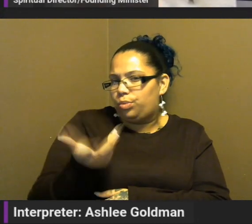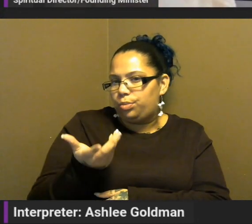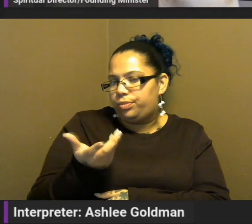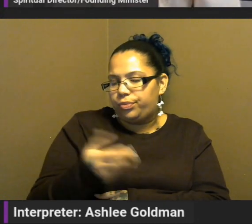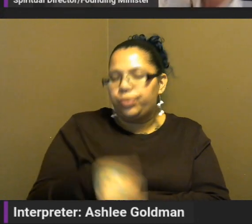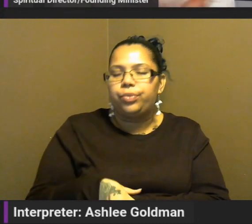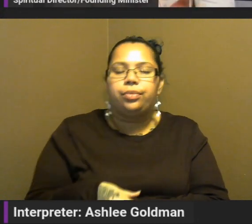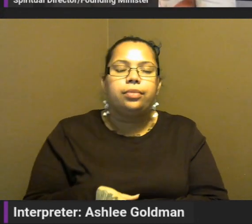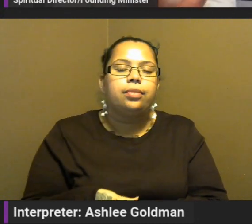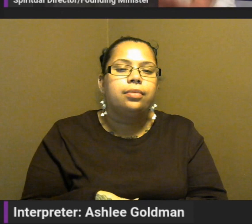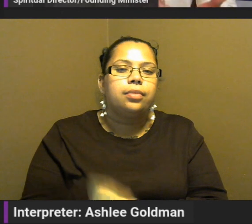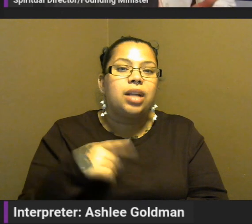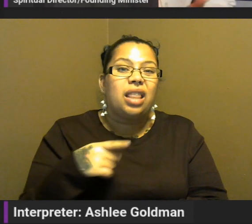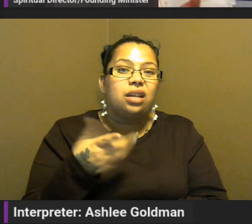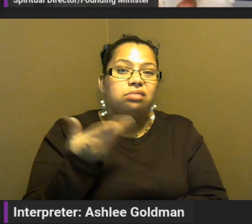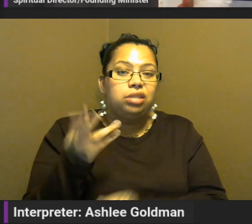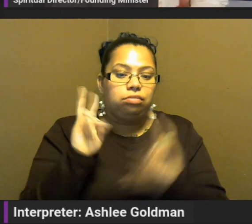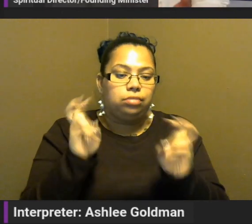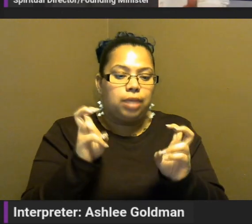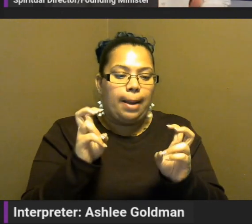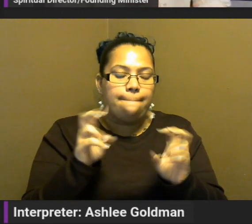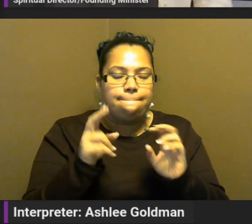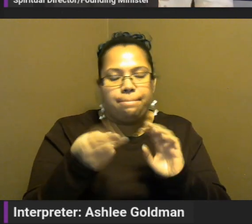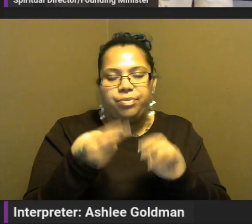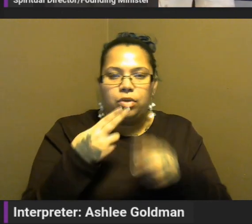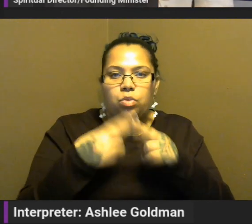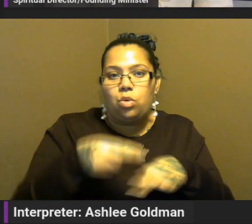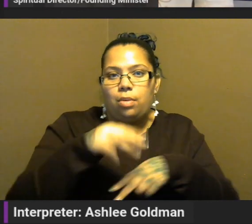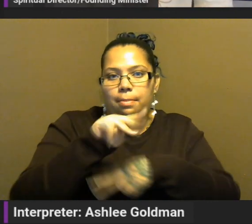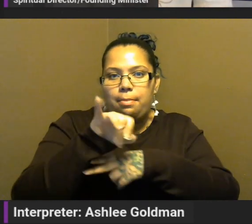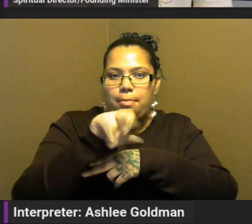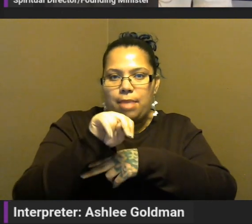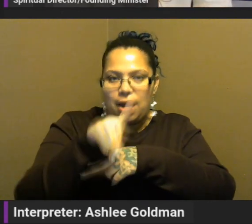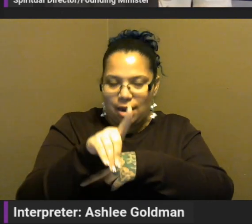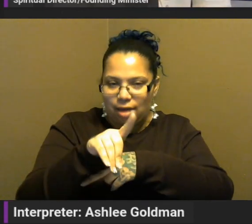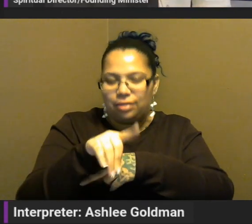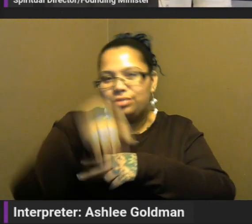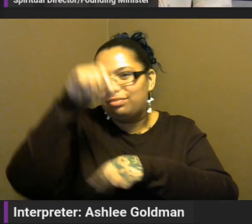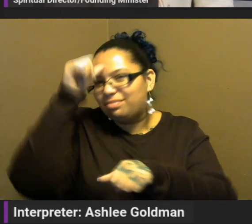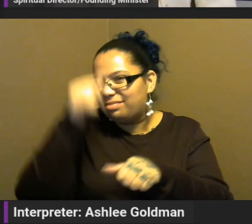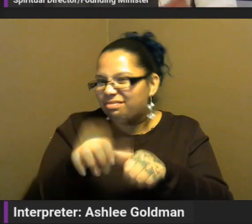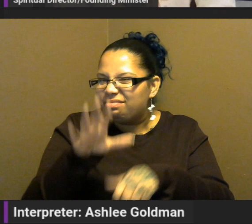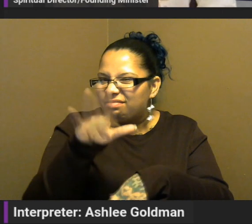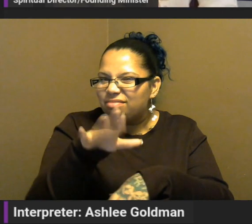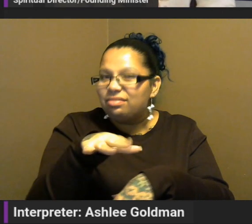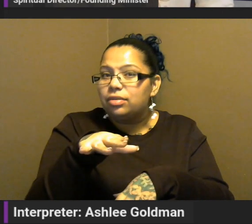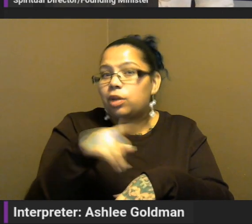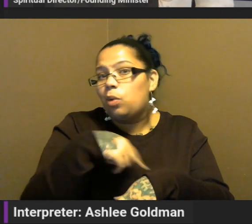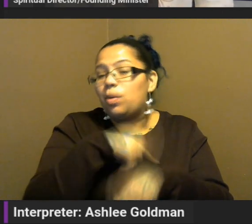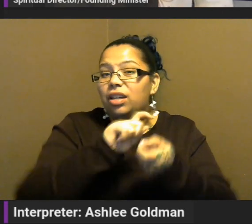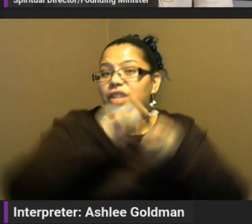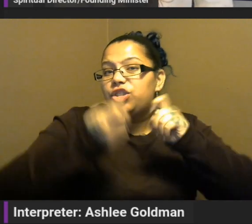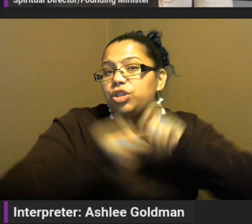Now, this thing called mind, be mindful that we can reprogram our minds in order to